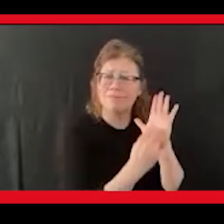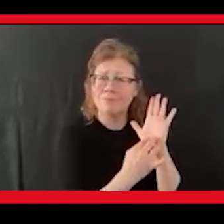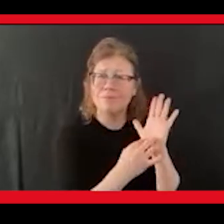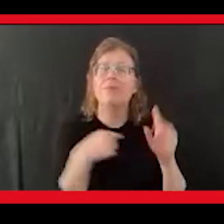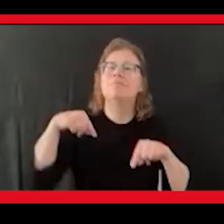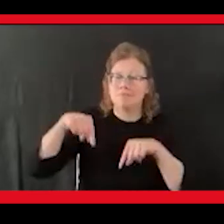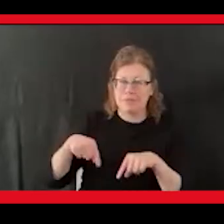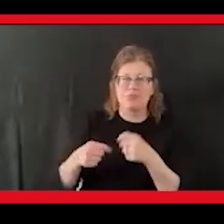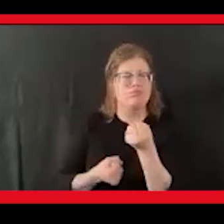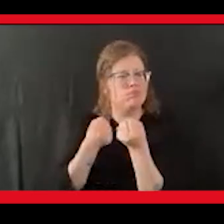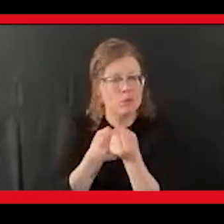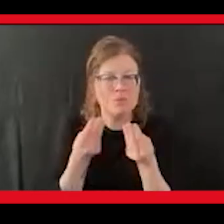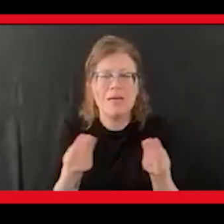do.